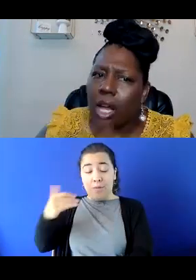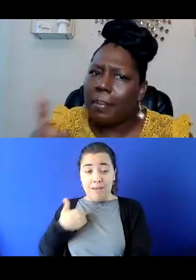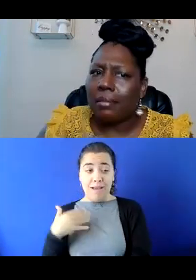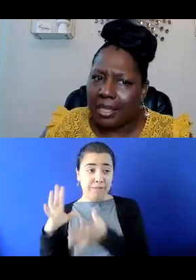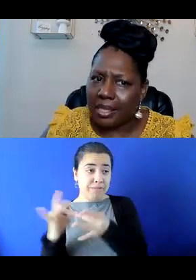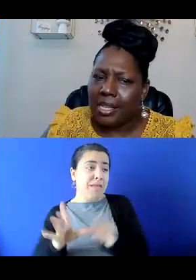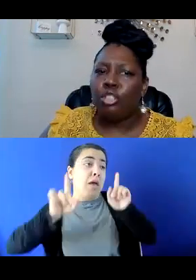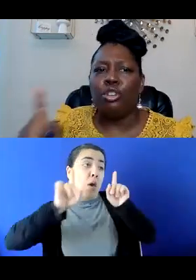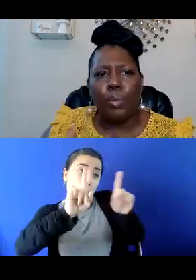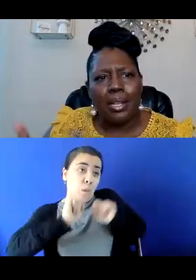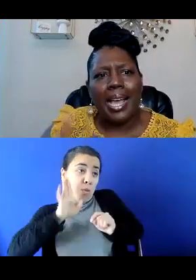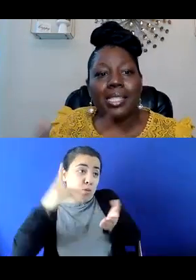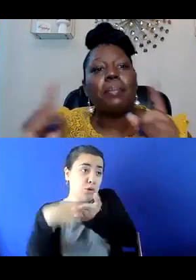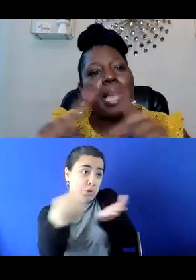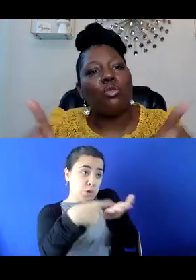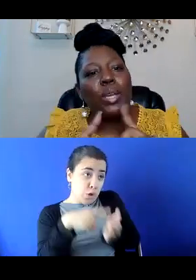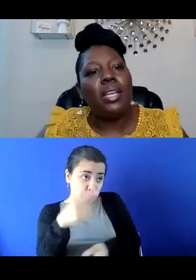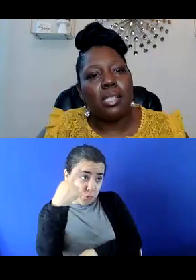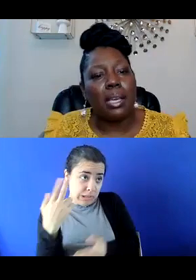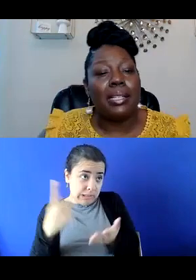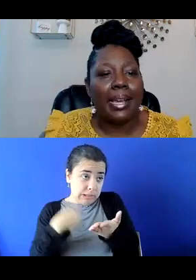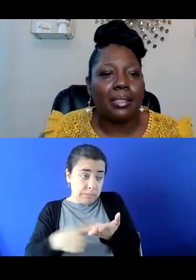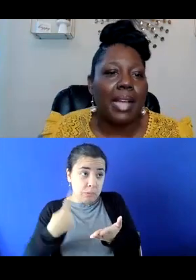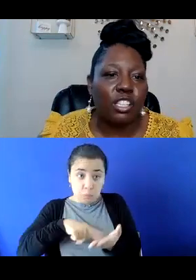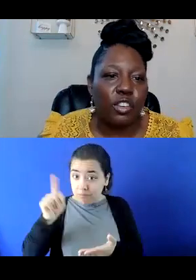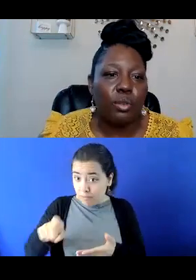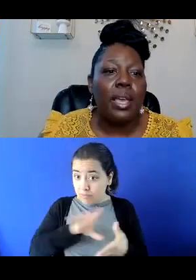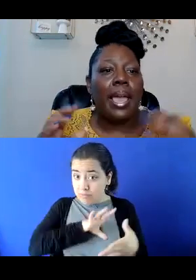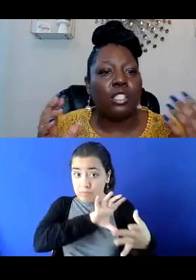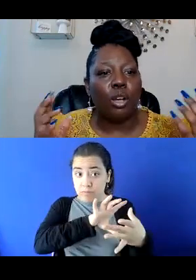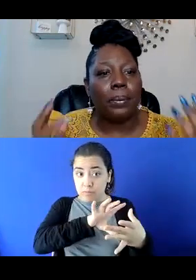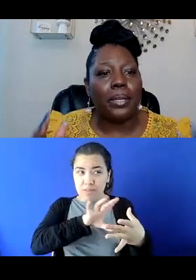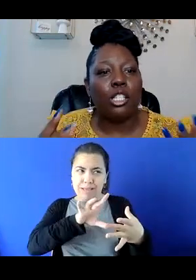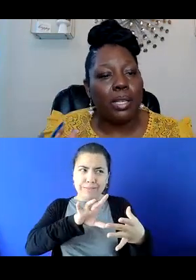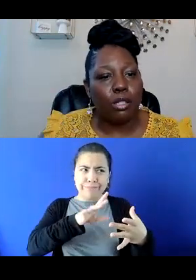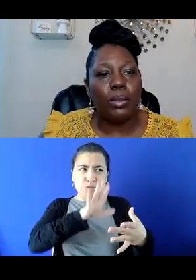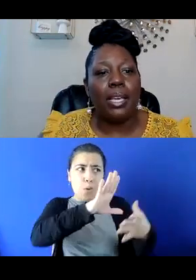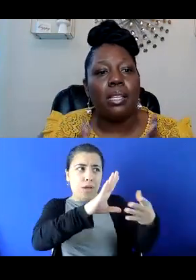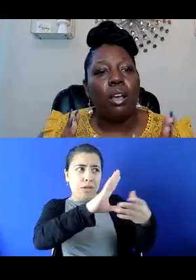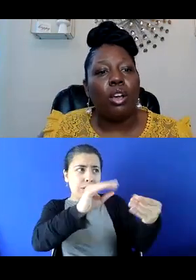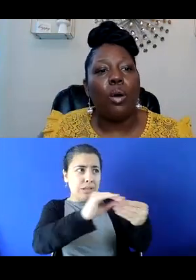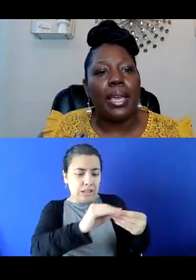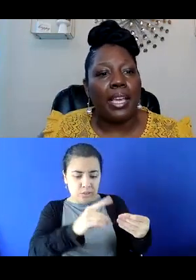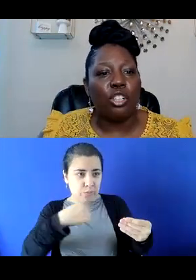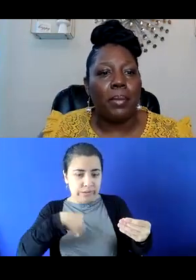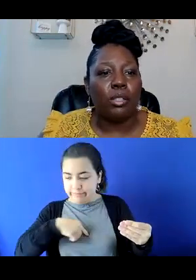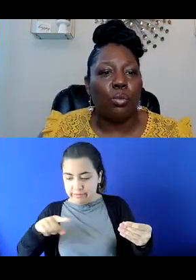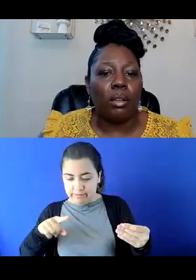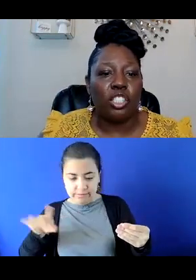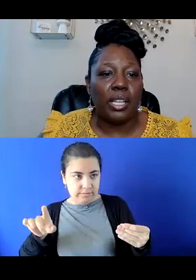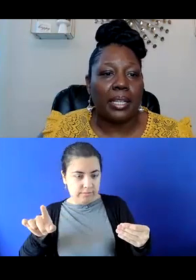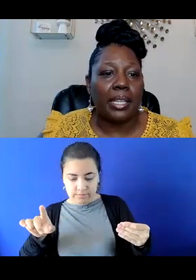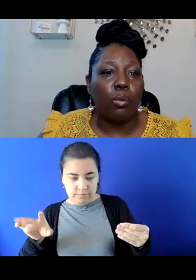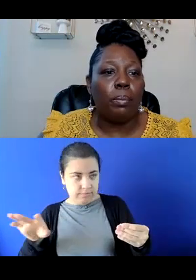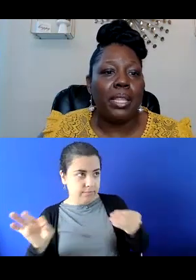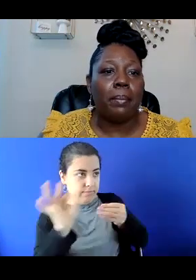let's talk about this. Do you realize sometimes we need to connect the dots for you? And so please, please, please go and get your mental